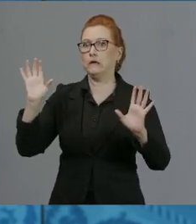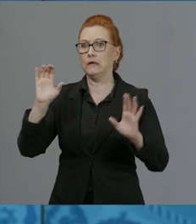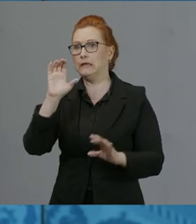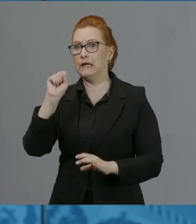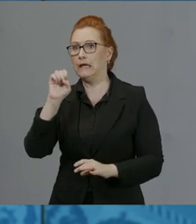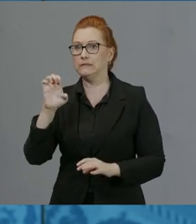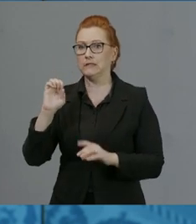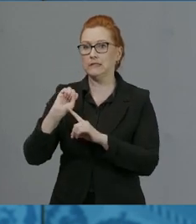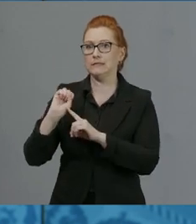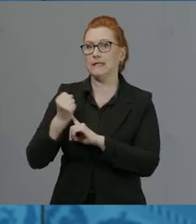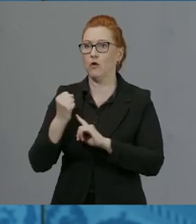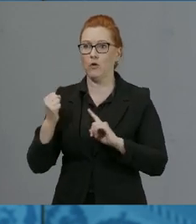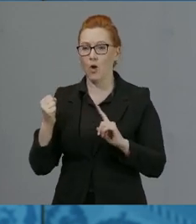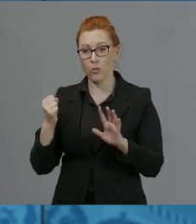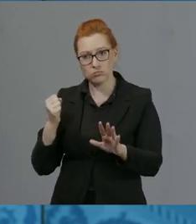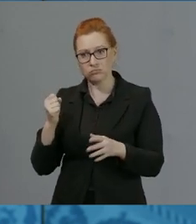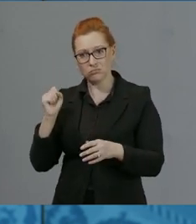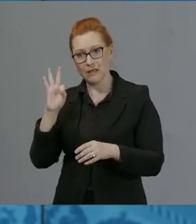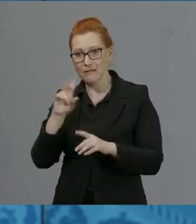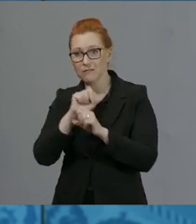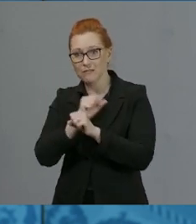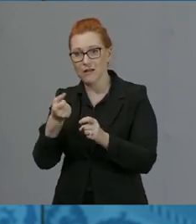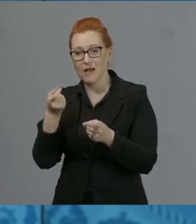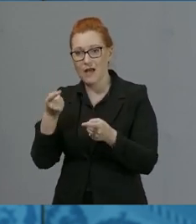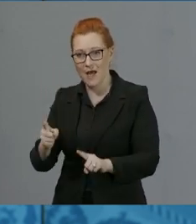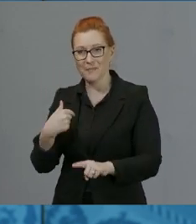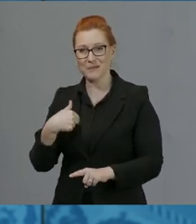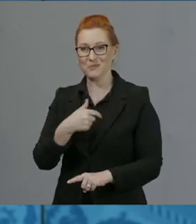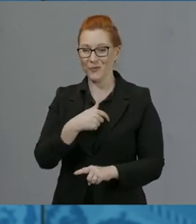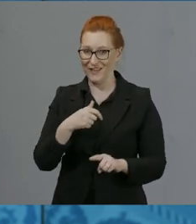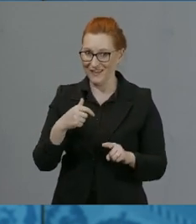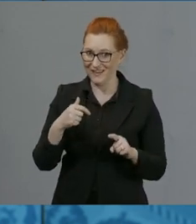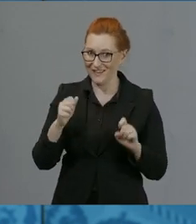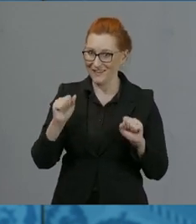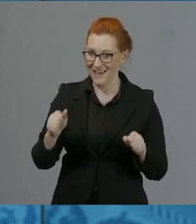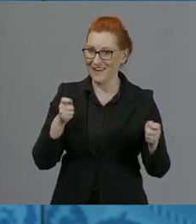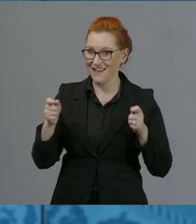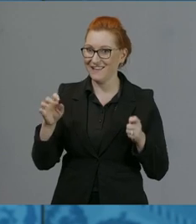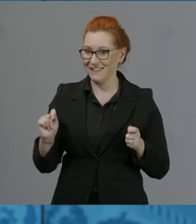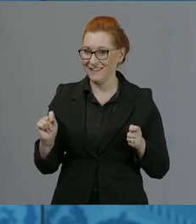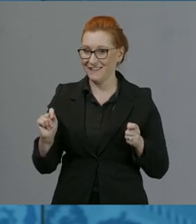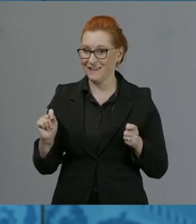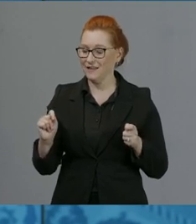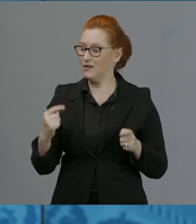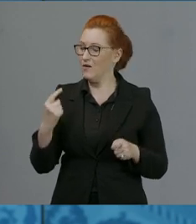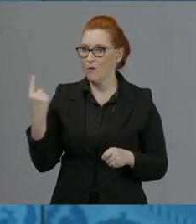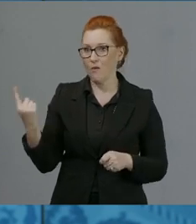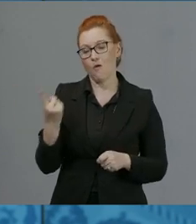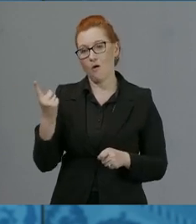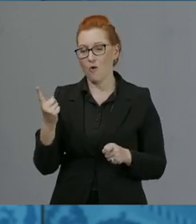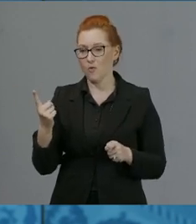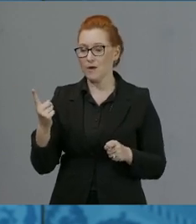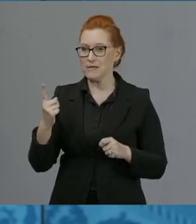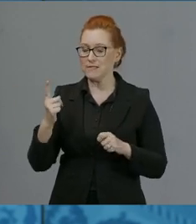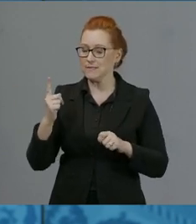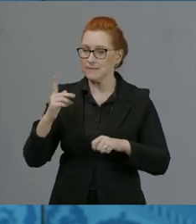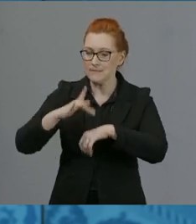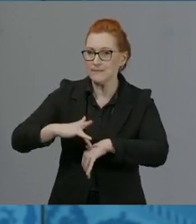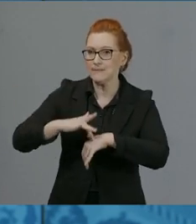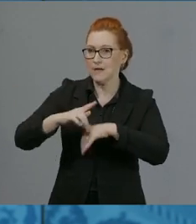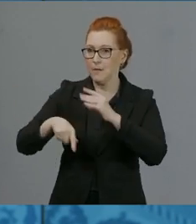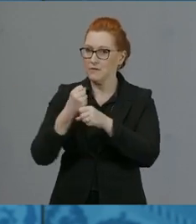options. So it's safety first. It's been steady as she goes. It's been